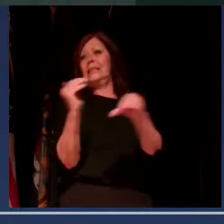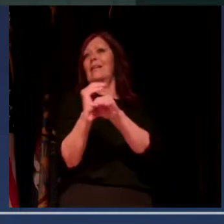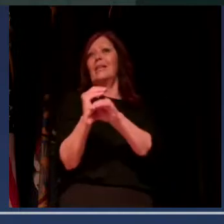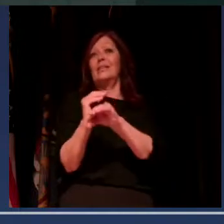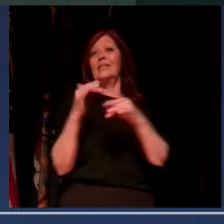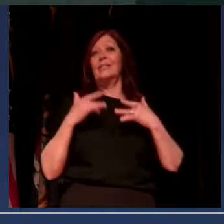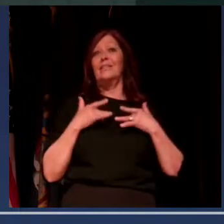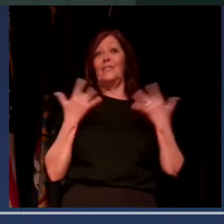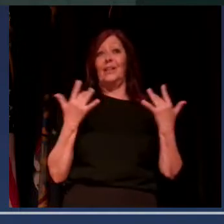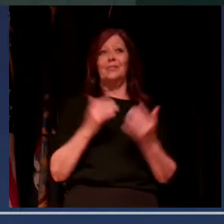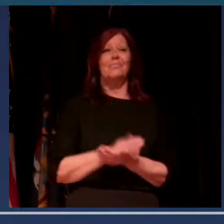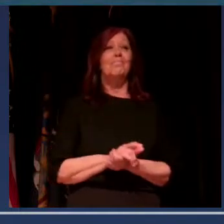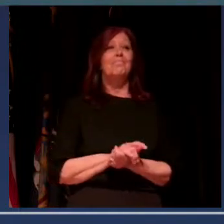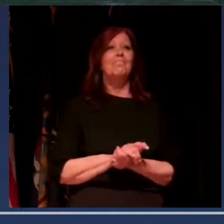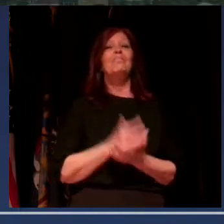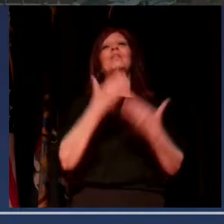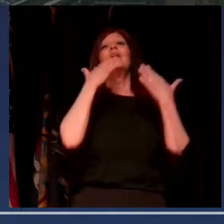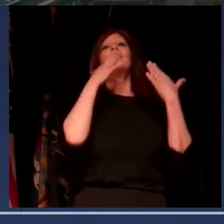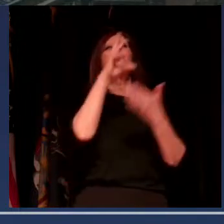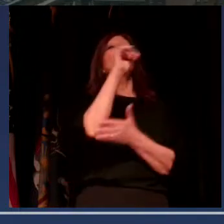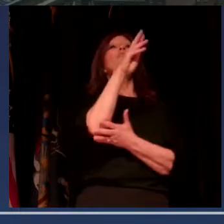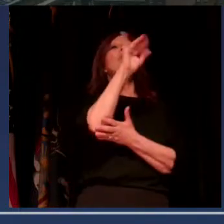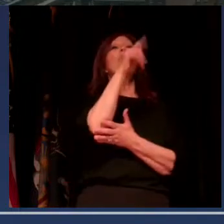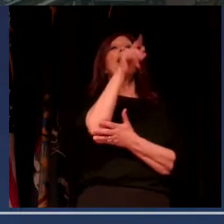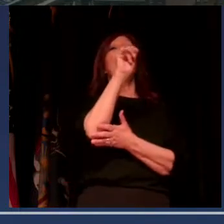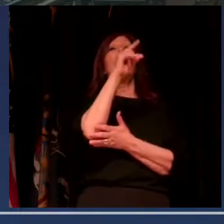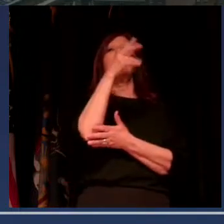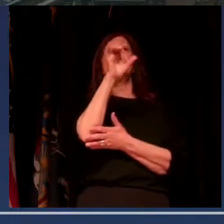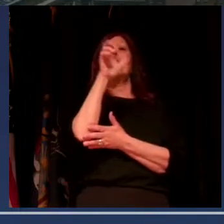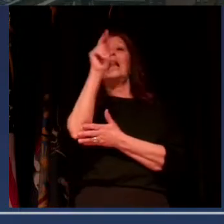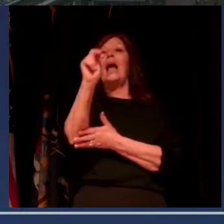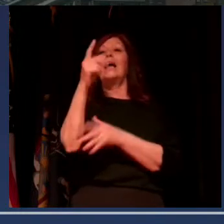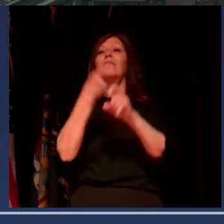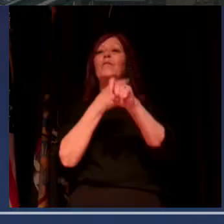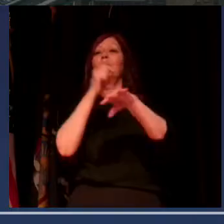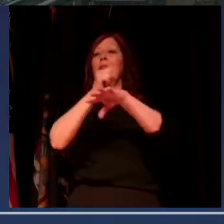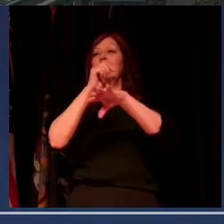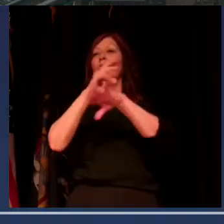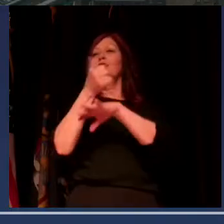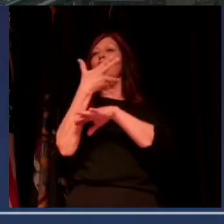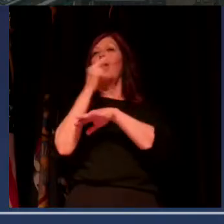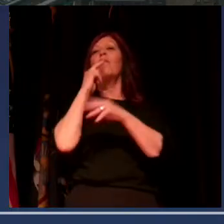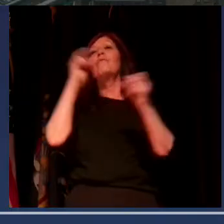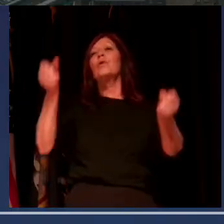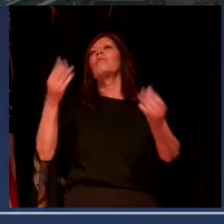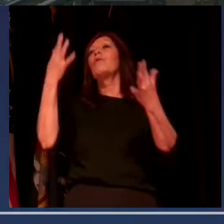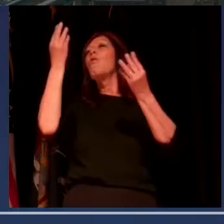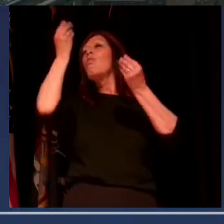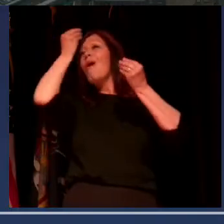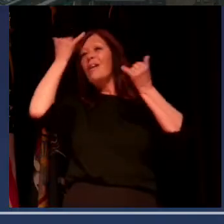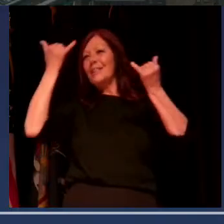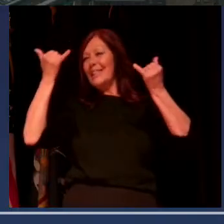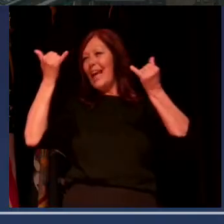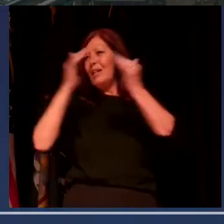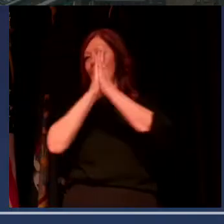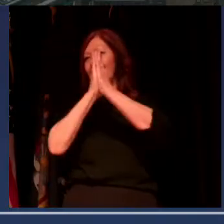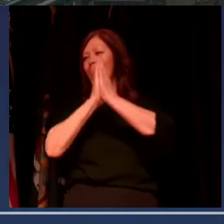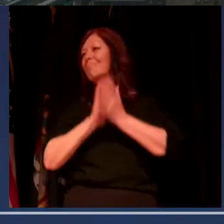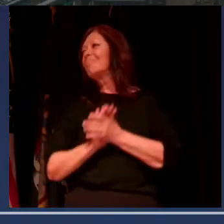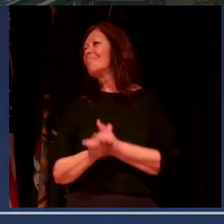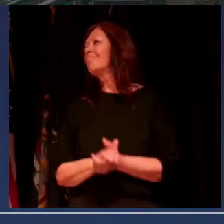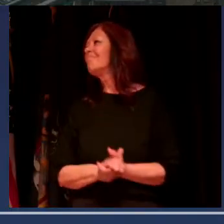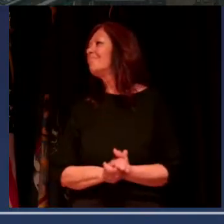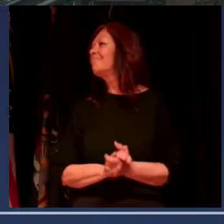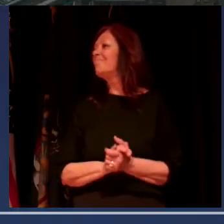event. Thank you to Rabbi Alex Lazarus Klein at Temple Shir Shalom providing today's thoughtful invocation. Thank you very